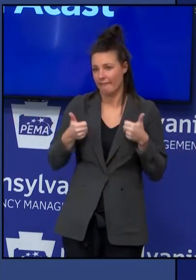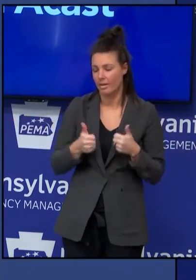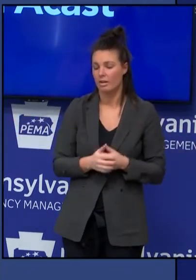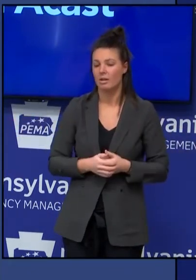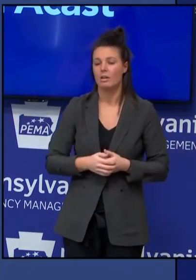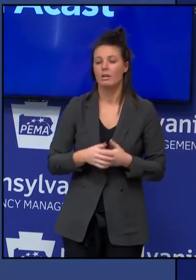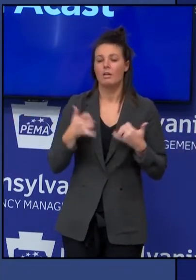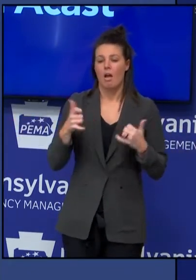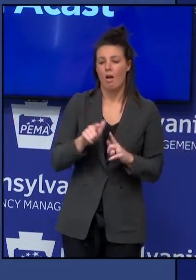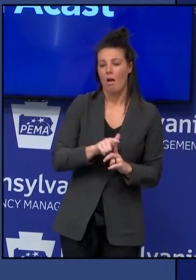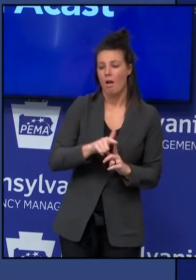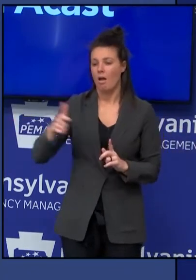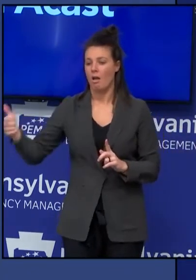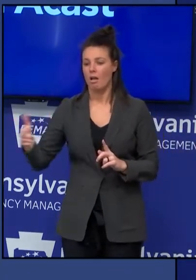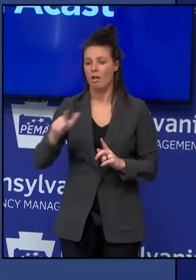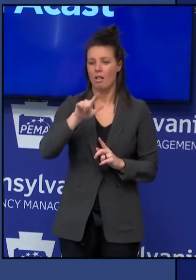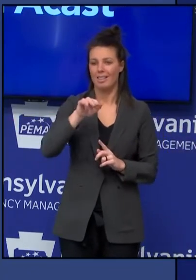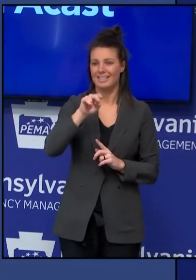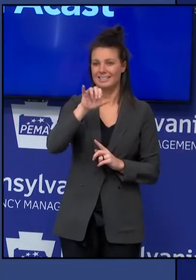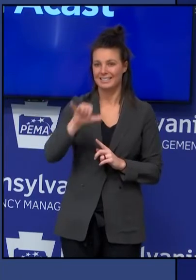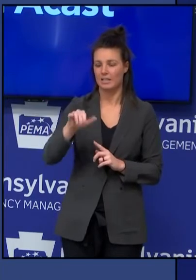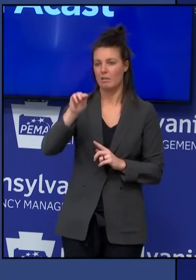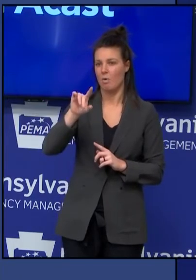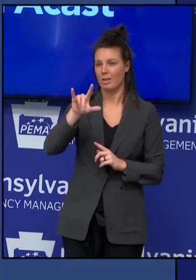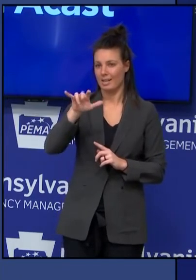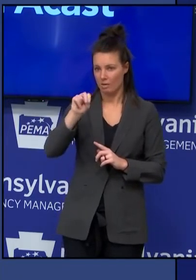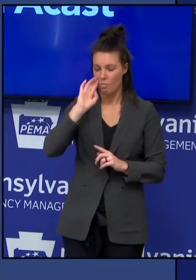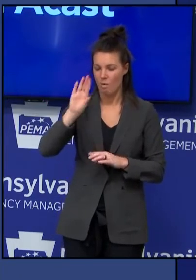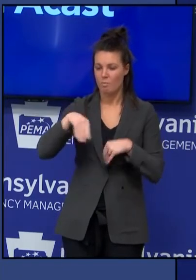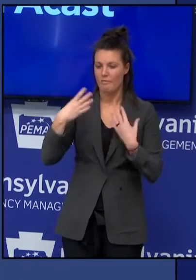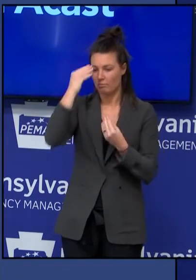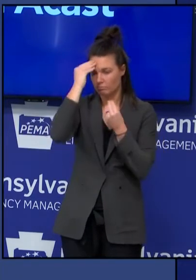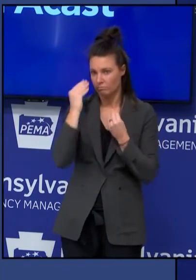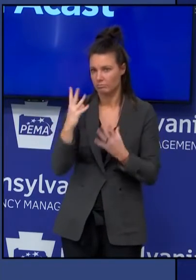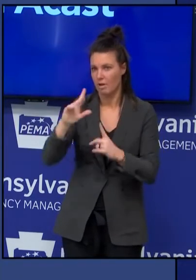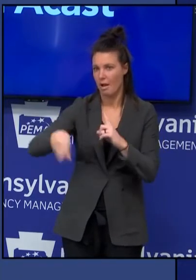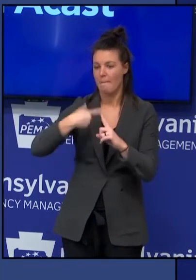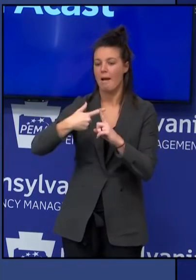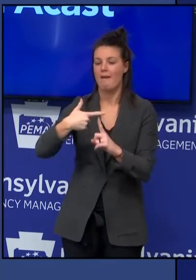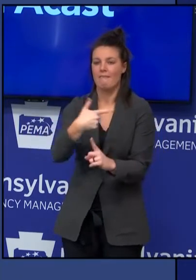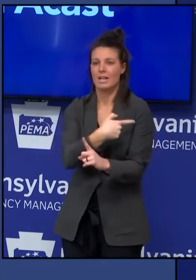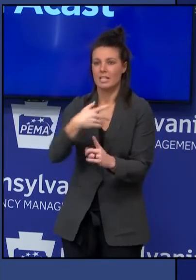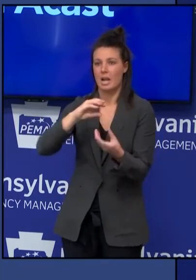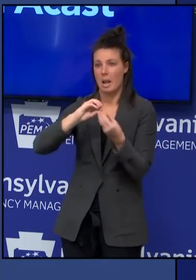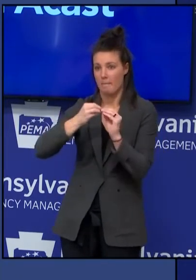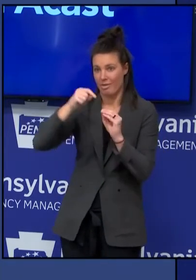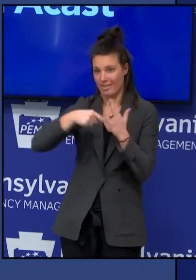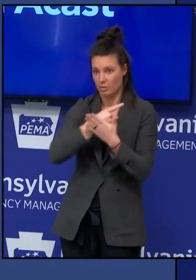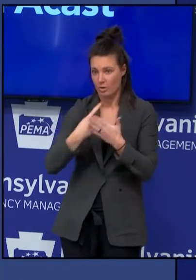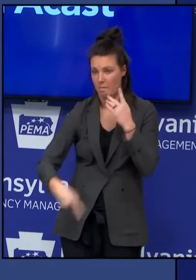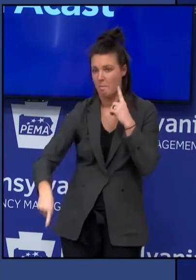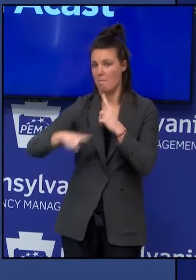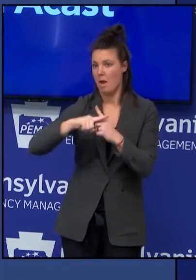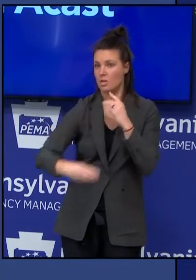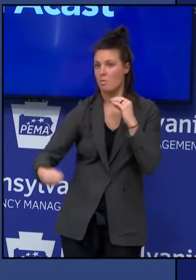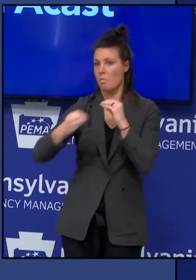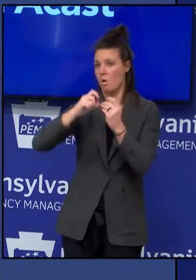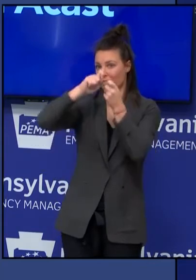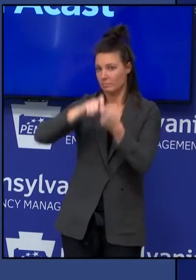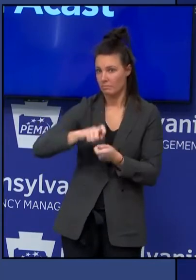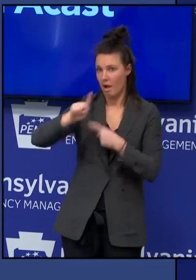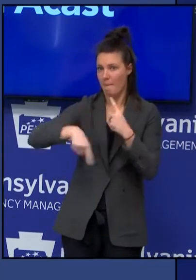Now, I'll turn things over to Lindsay Malden to provide an update on vaccination numbers this week and more details